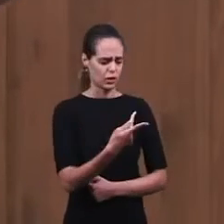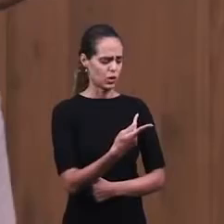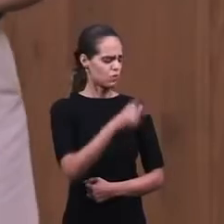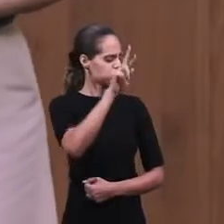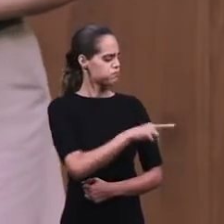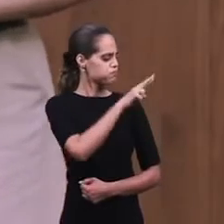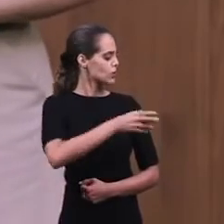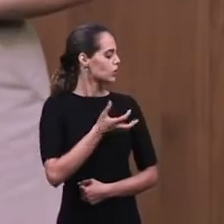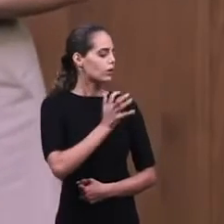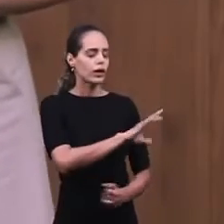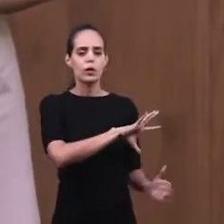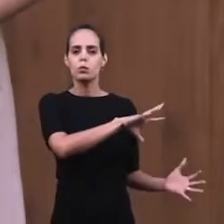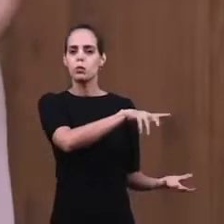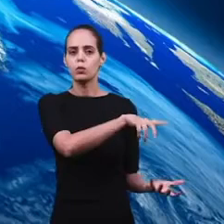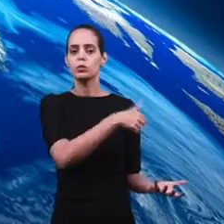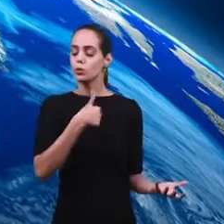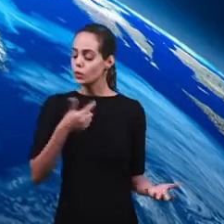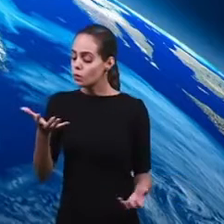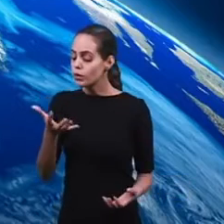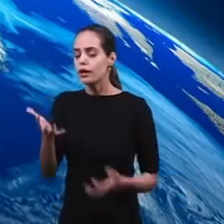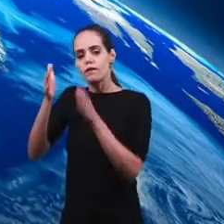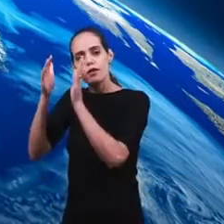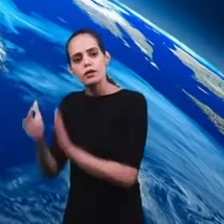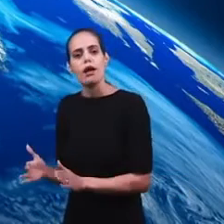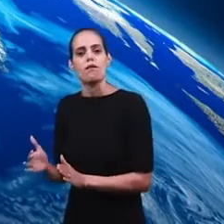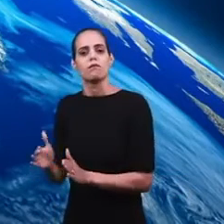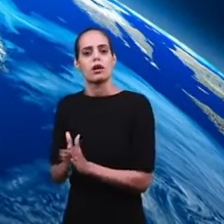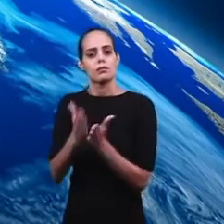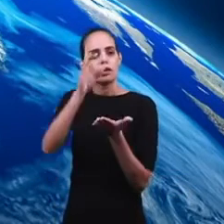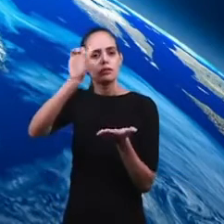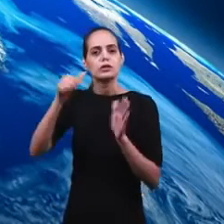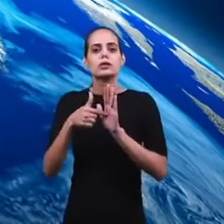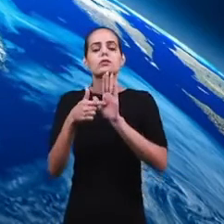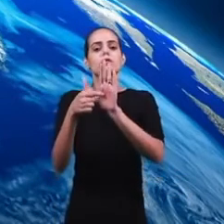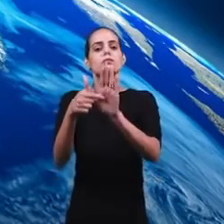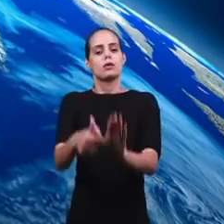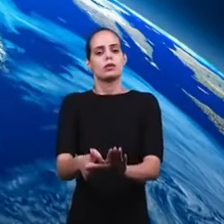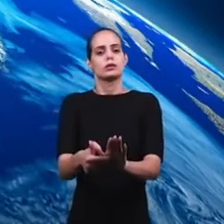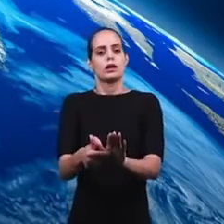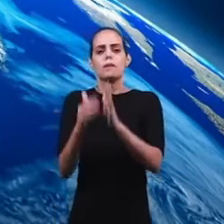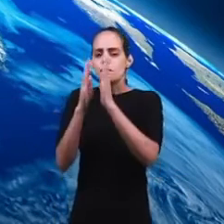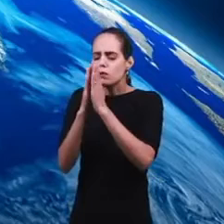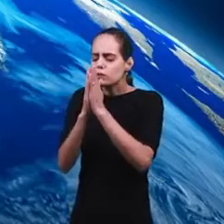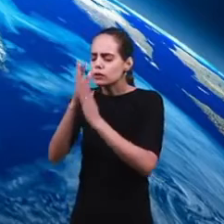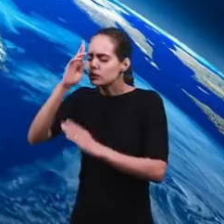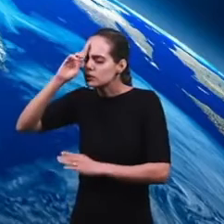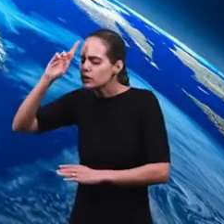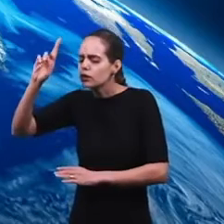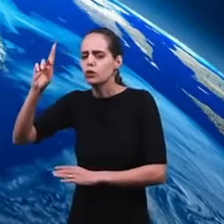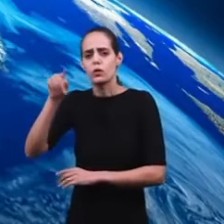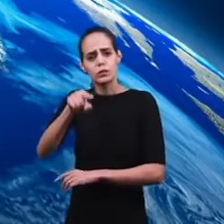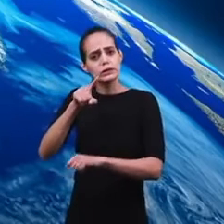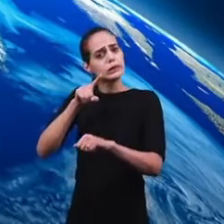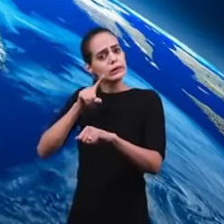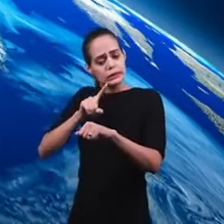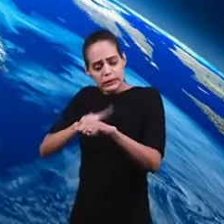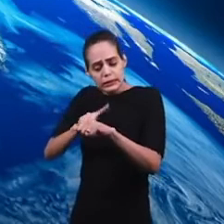says, seek the Lord while you can still find him. Seek him while he is still